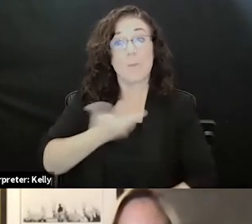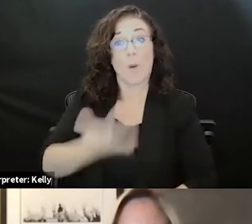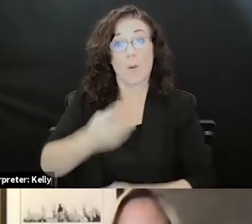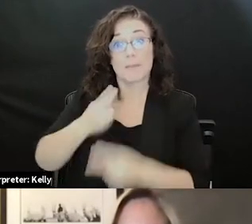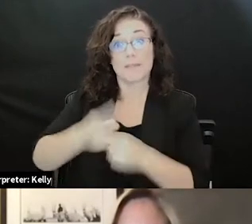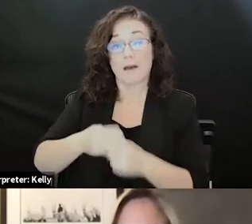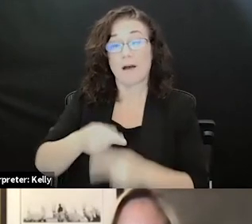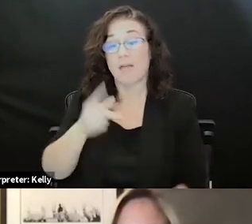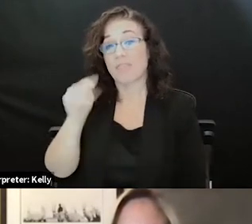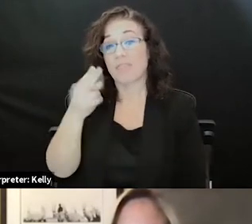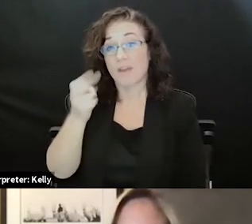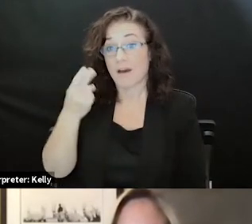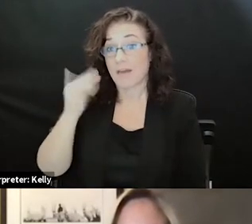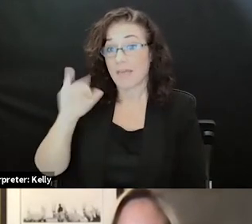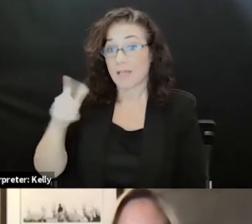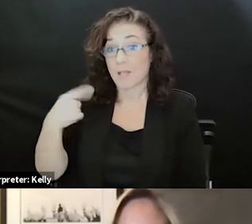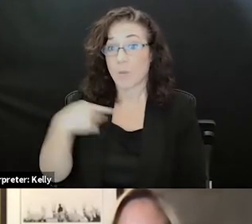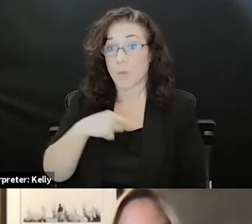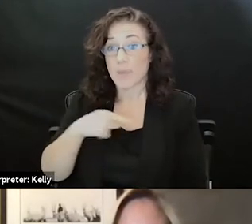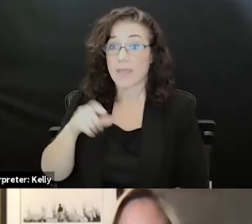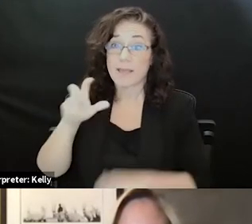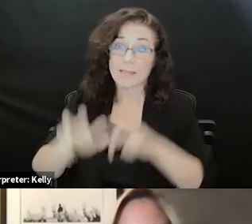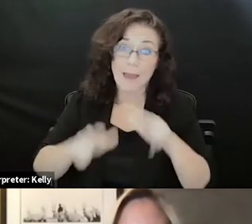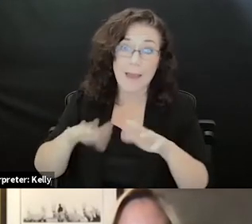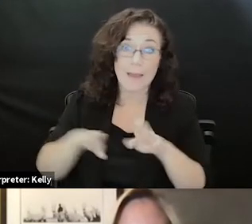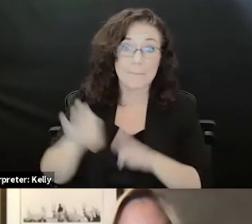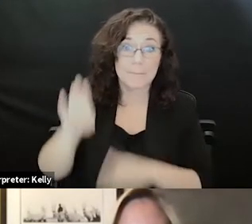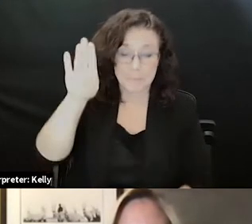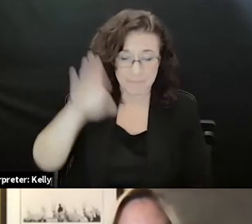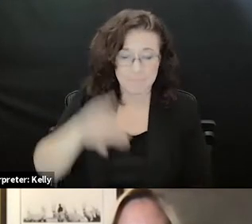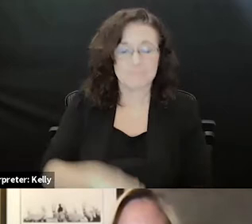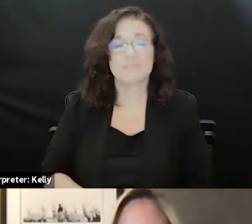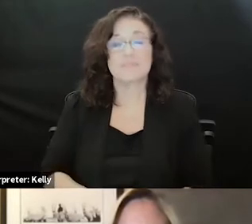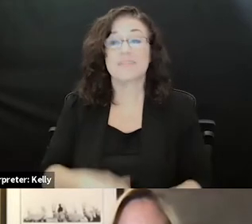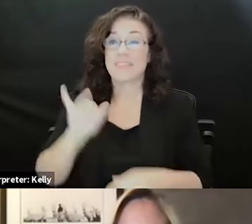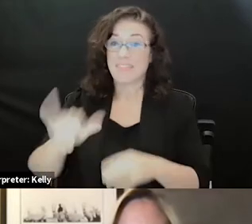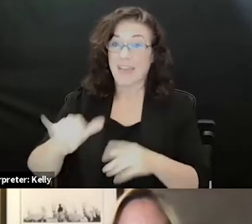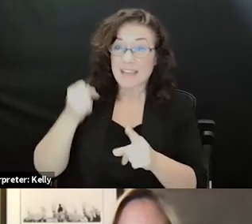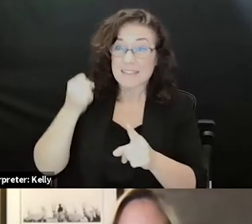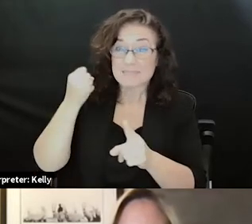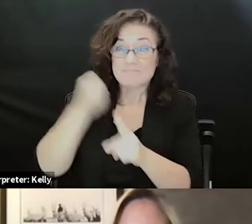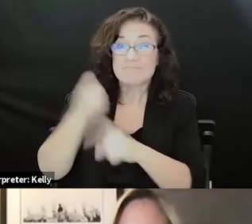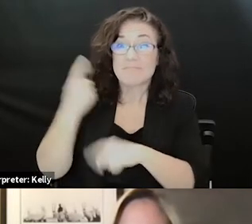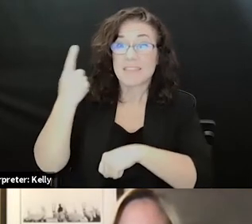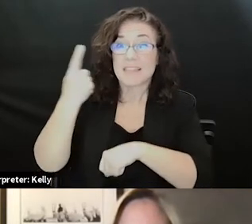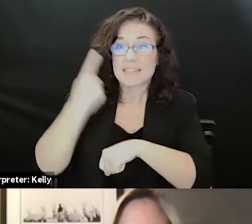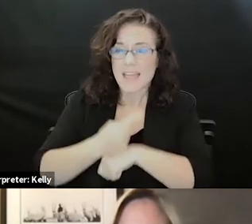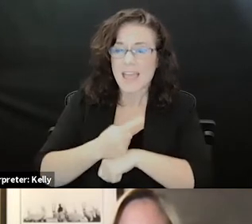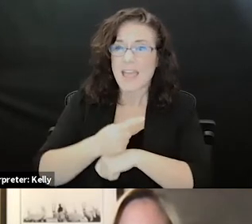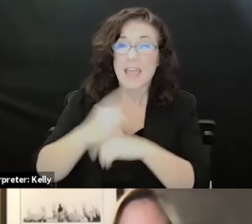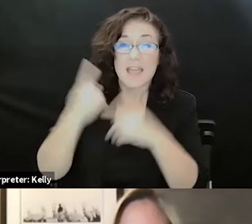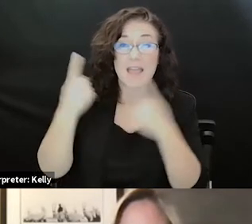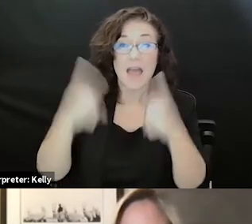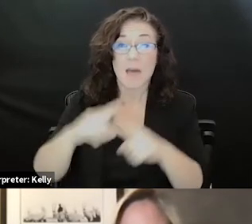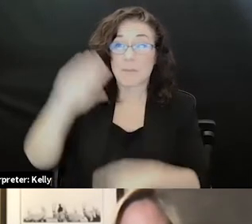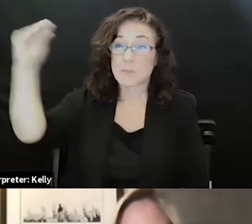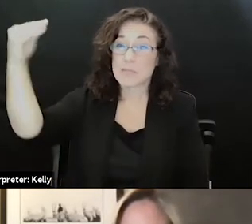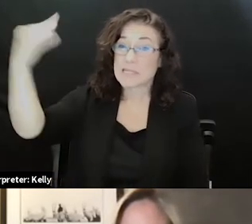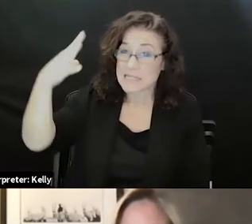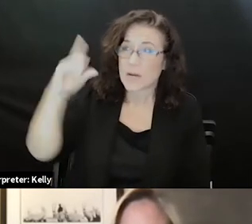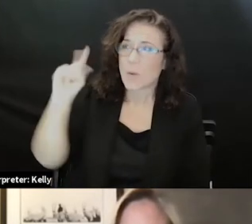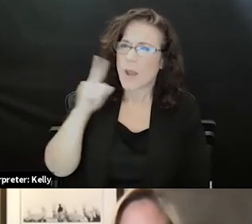when day comes we ask ourselves where can we find light in this never-ending shade the loss we